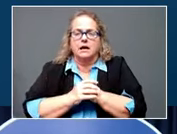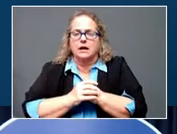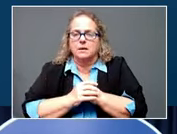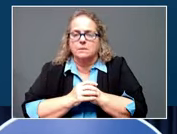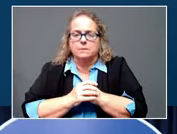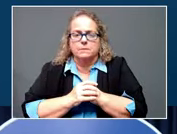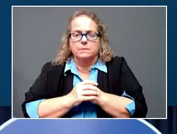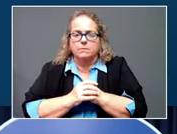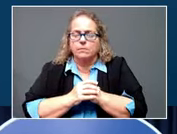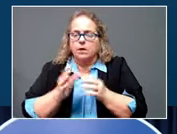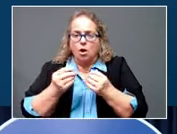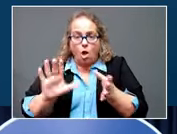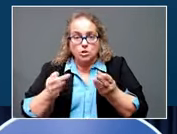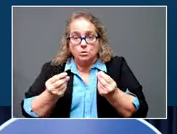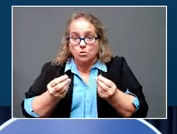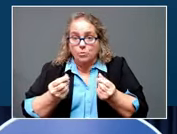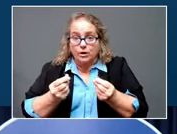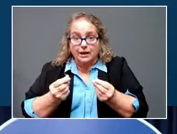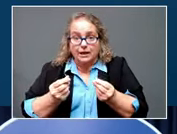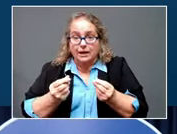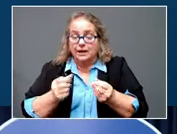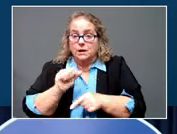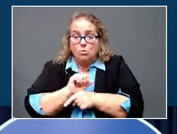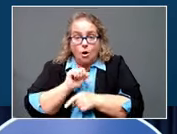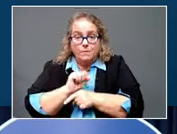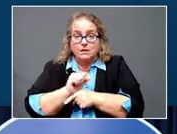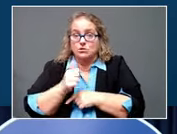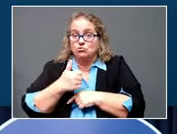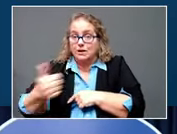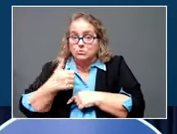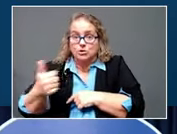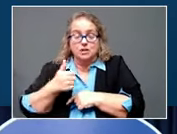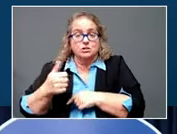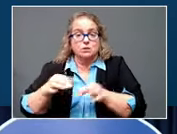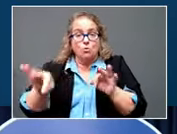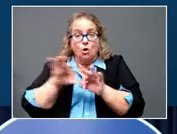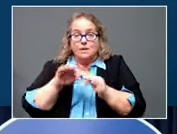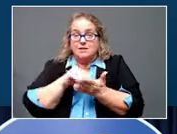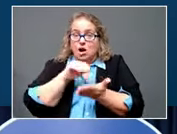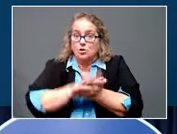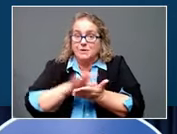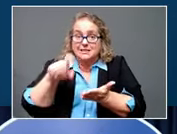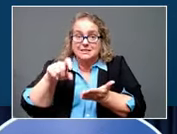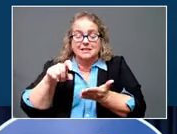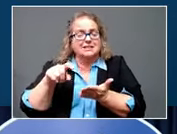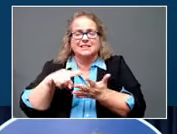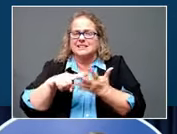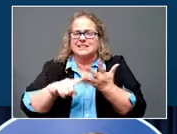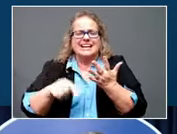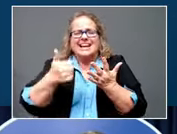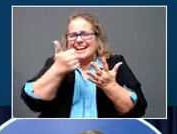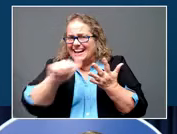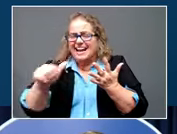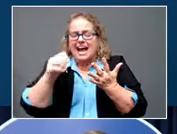lost property, employment, transportation, important documentation. Again, any and every service that